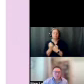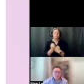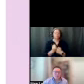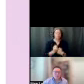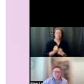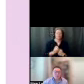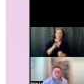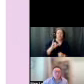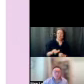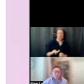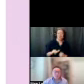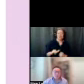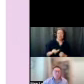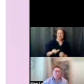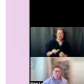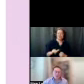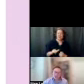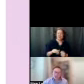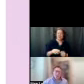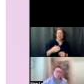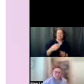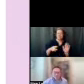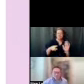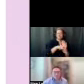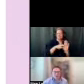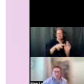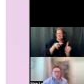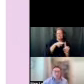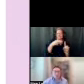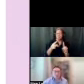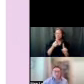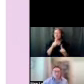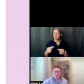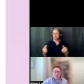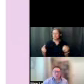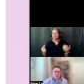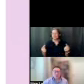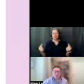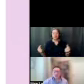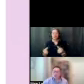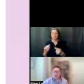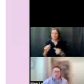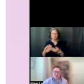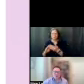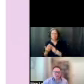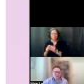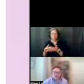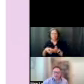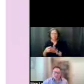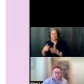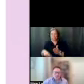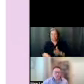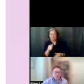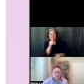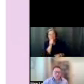lot in the community, our community avoid associating with other disabled folks, and we silence and hide the disability. Again,